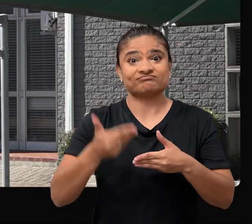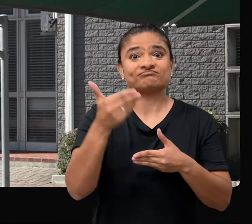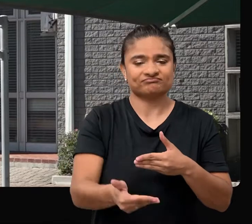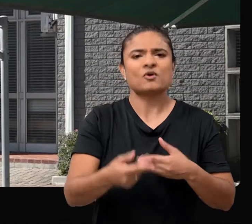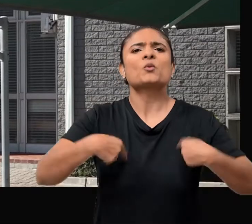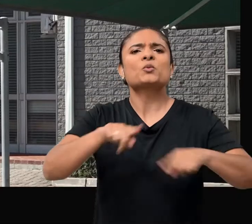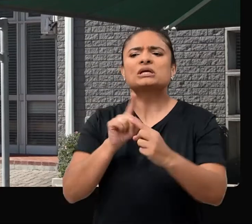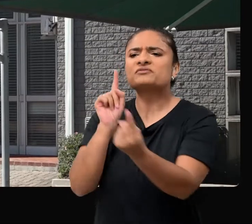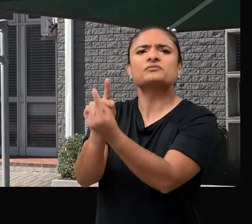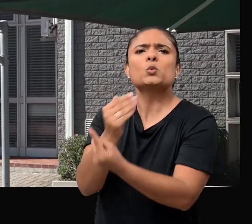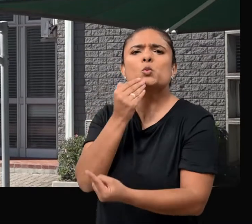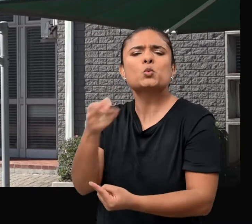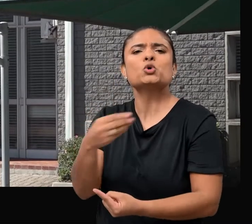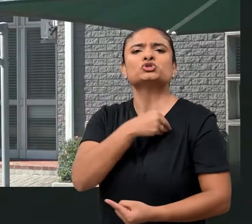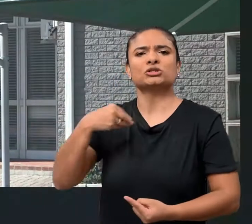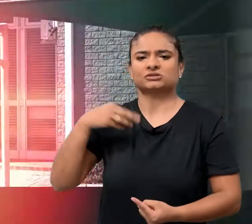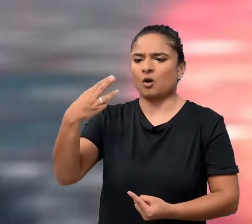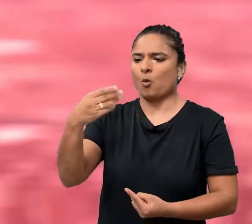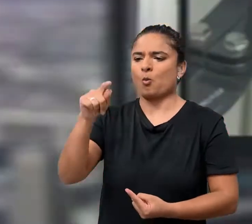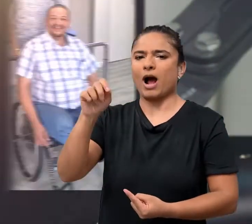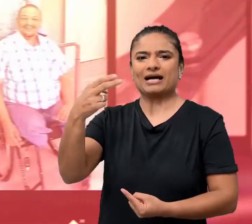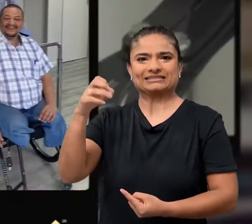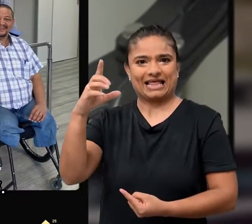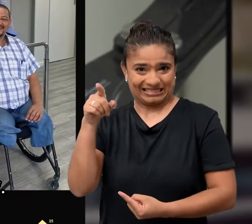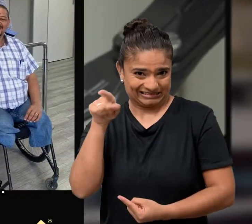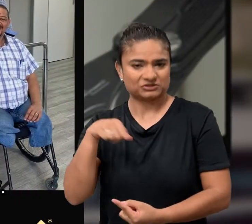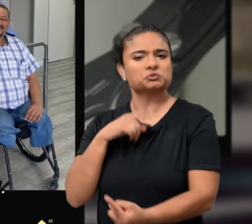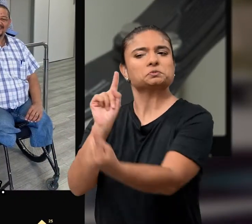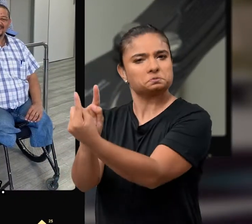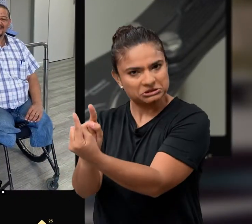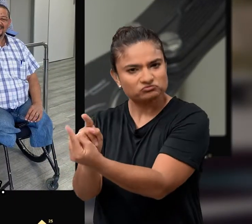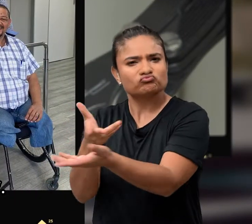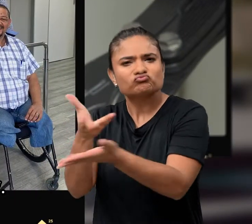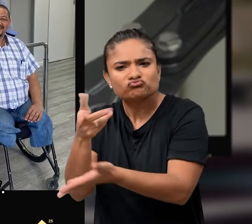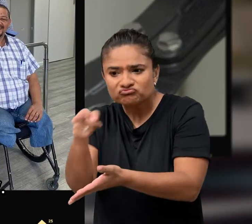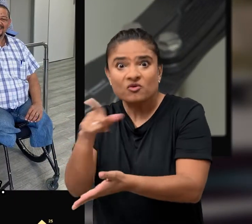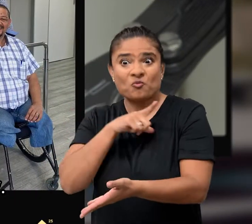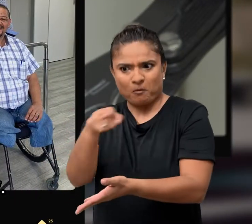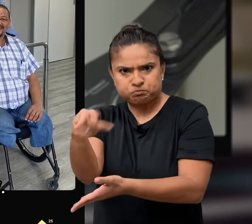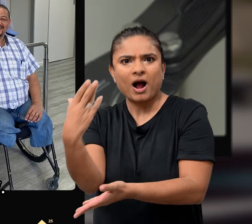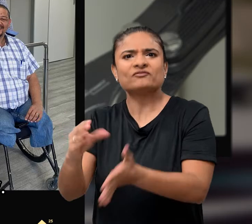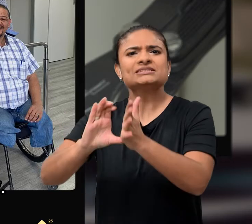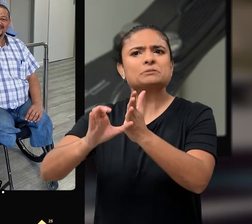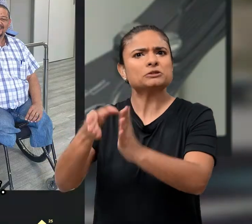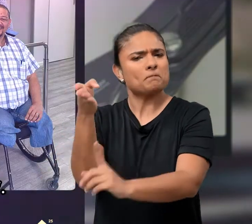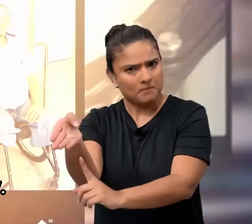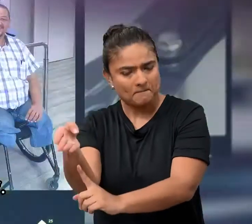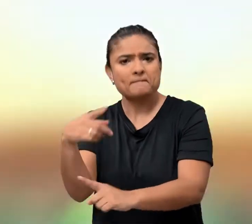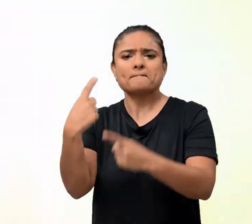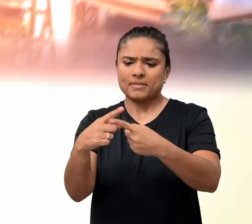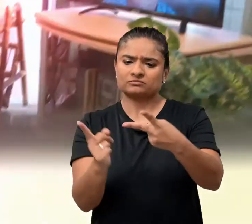After the ad break, we visit Dr. Sarah Whitehead here in Cape Town, a medical doctor and a person with a physical disability